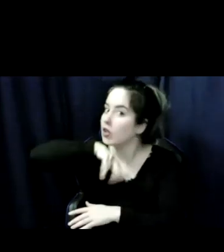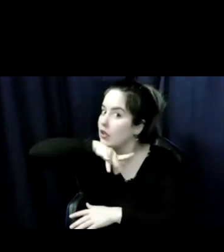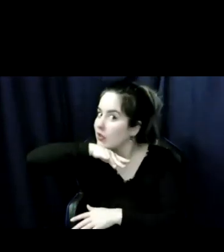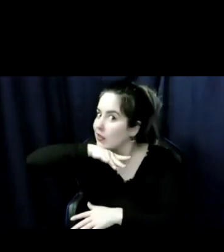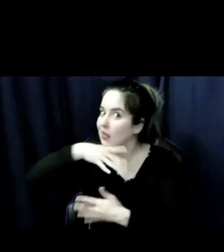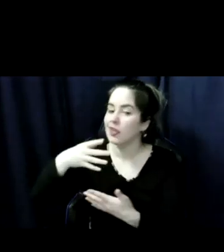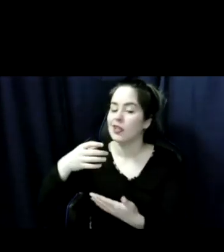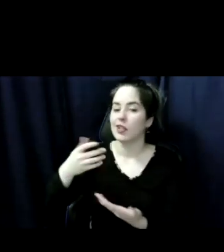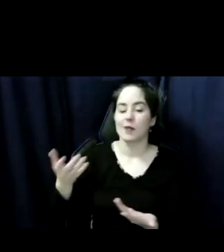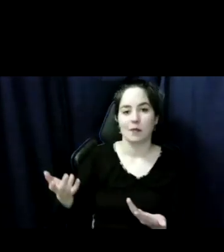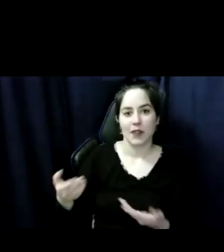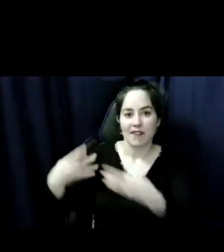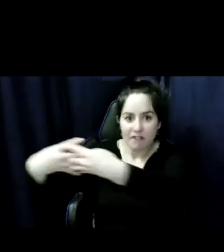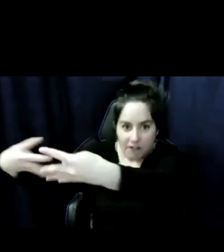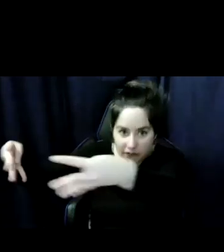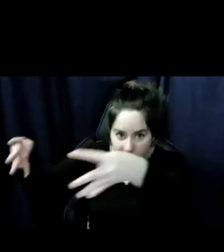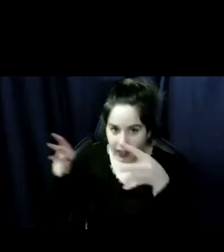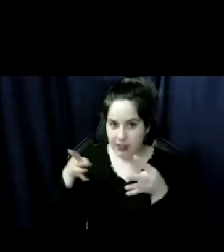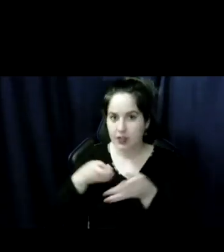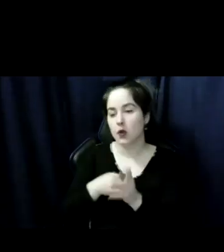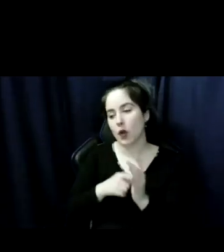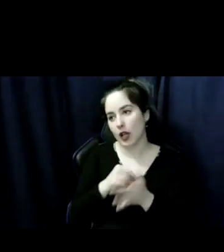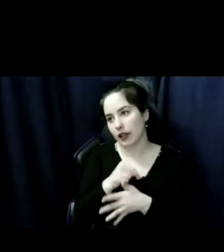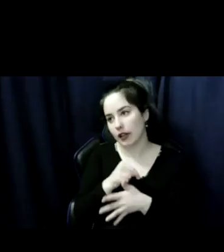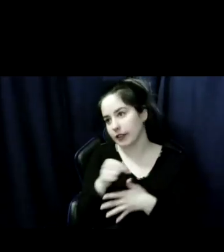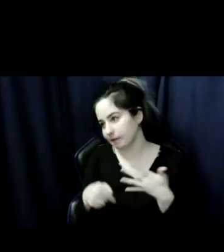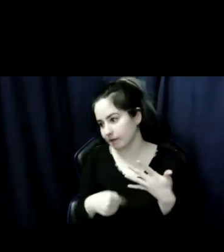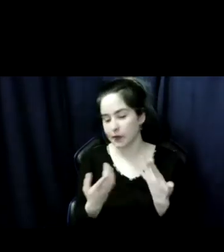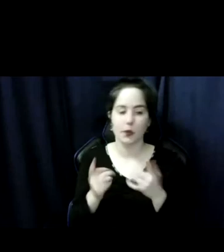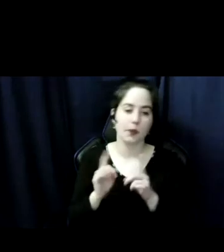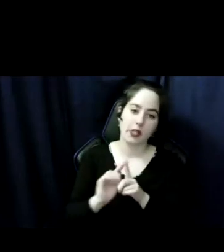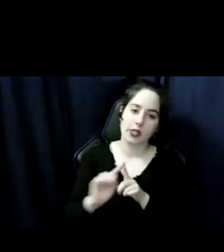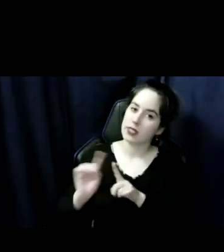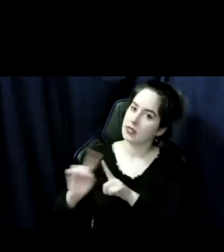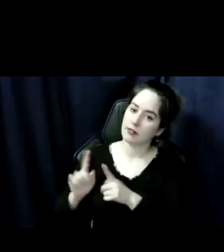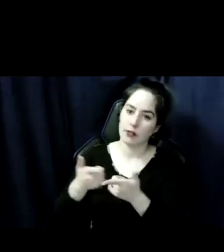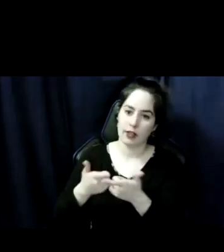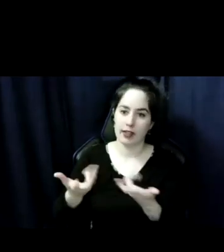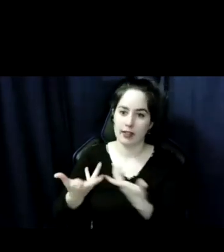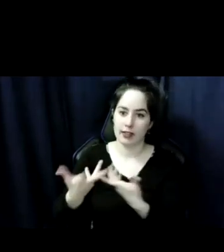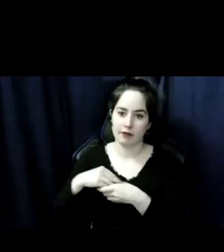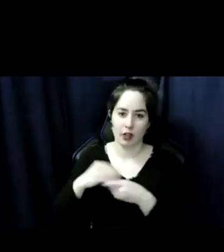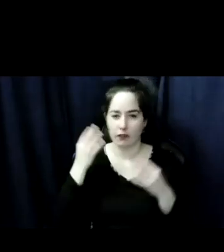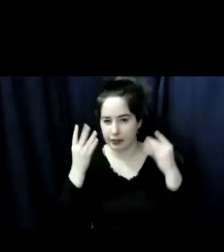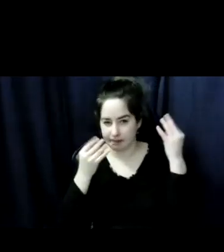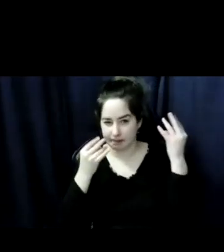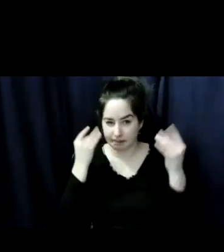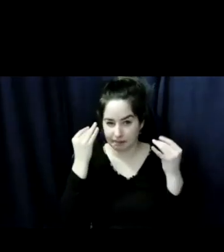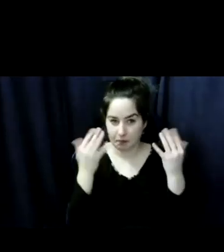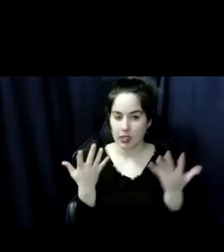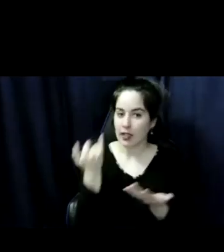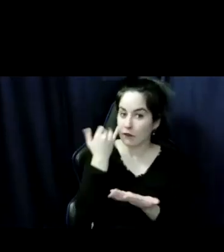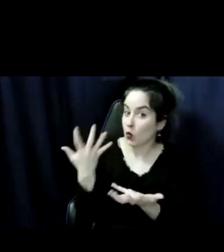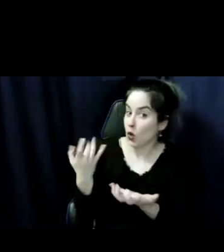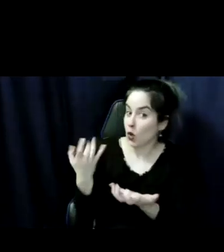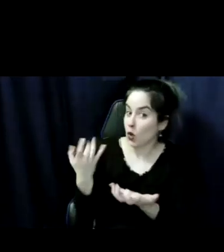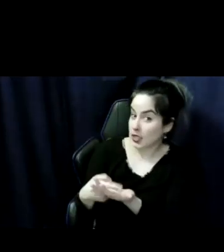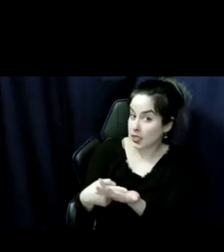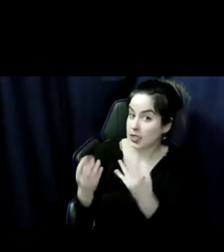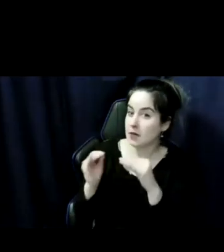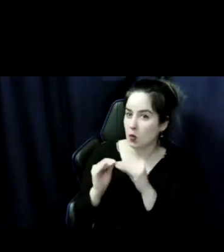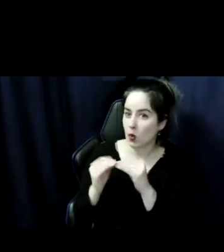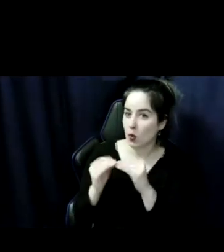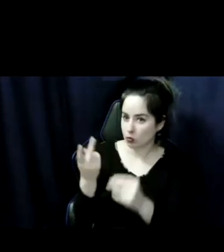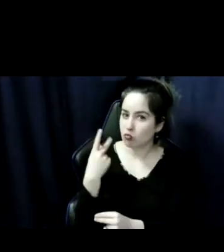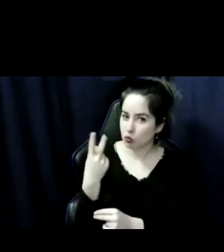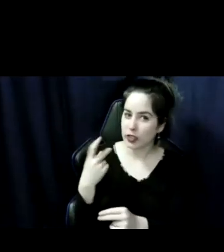the public. So there's all kinds of different considerations. But if you want to talk about that a little bit more, we could